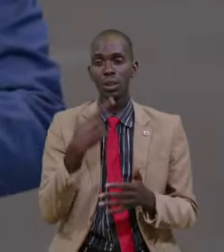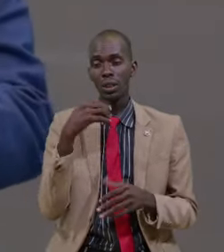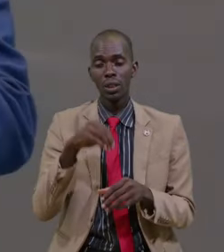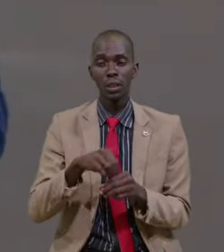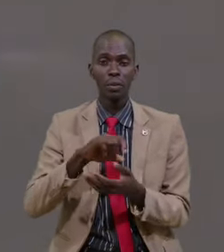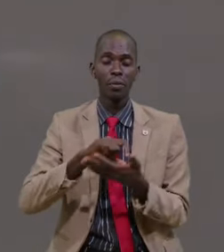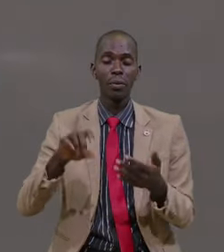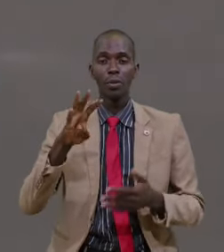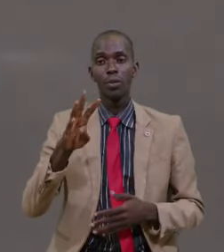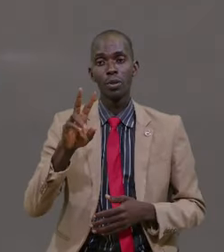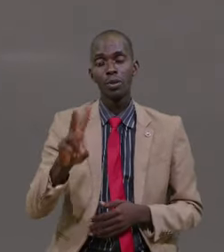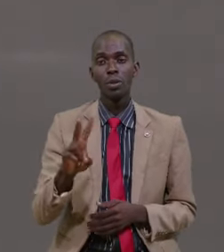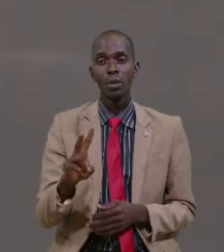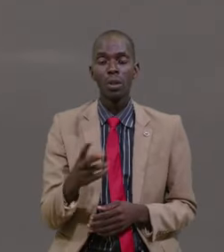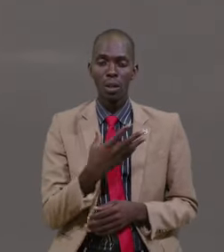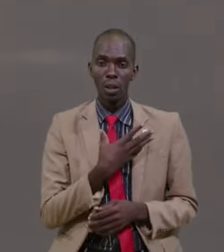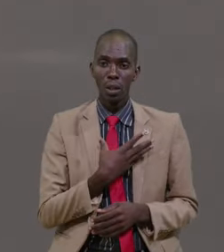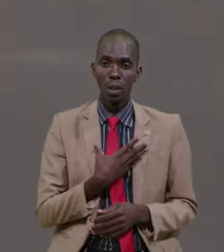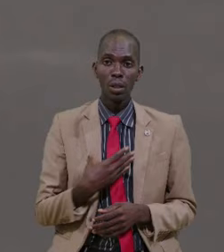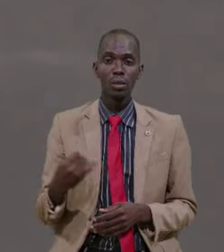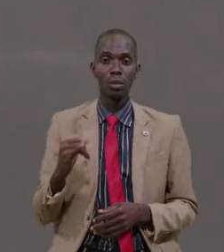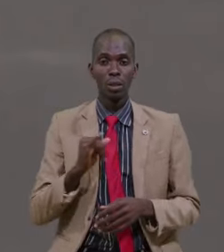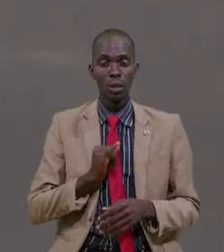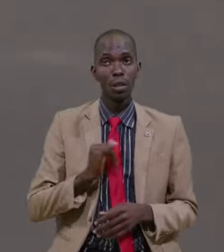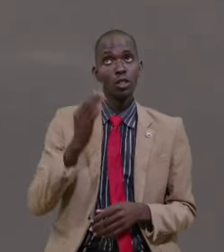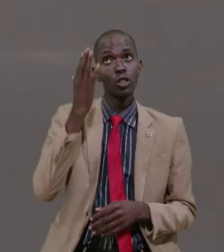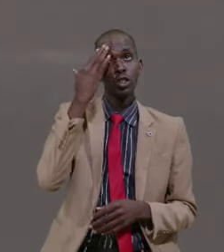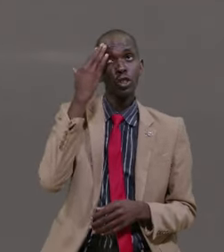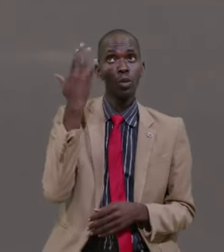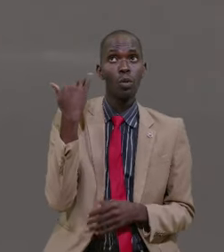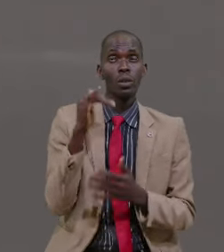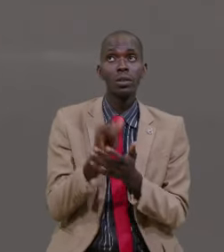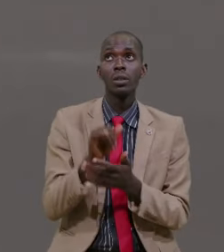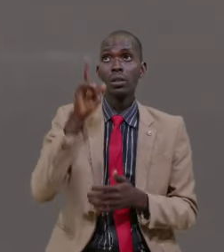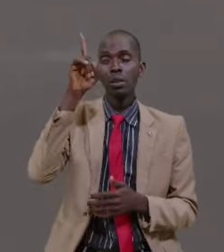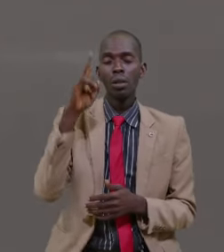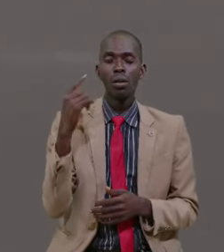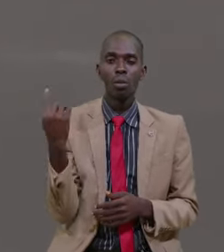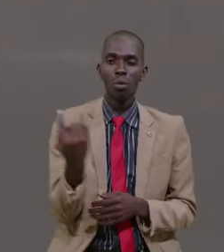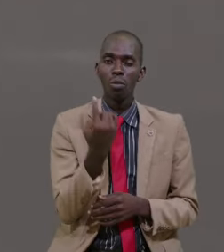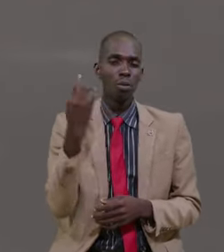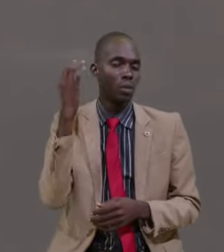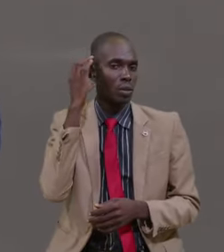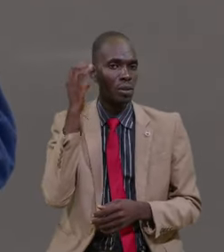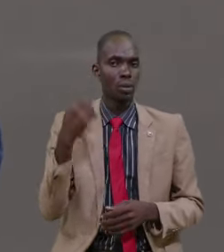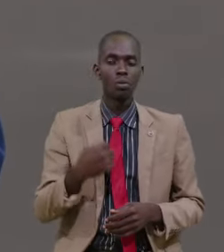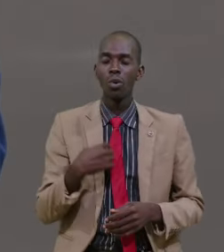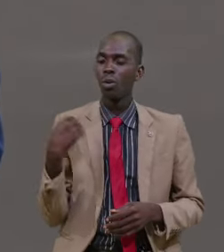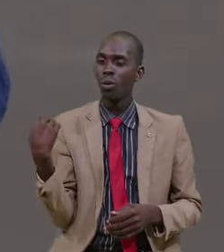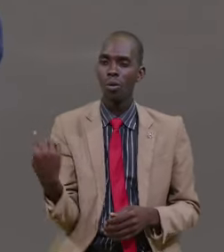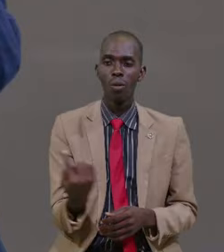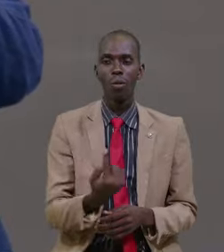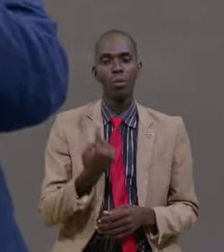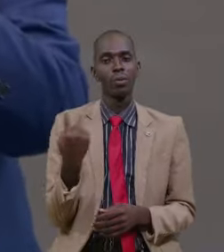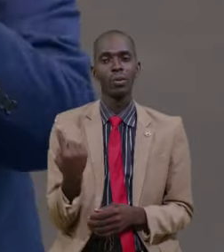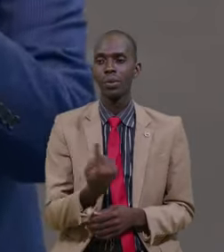42, and I knew that thou hearest me always, always,